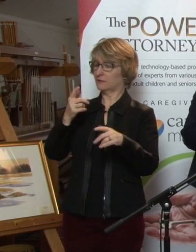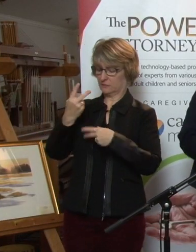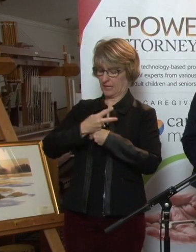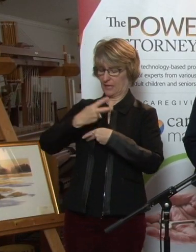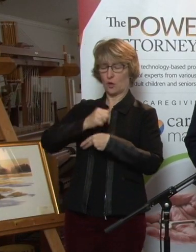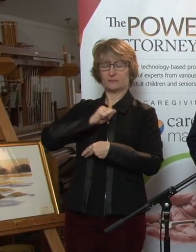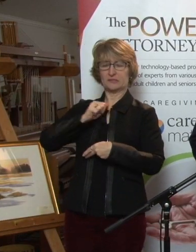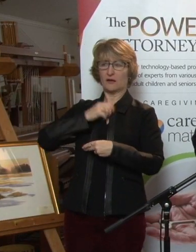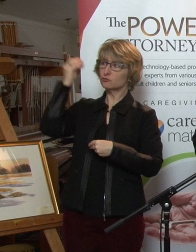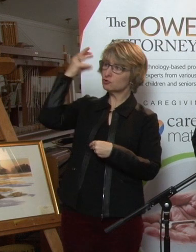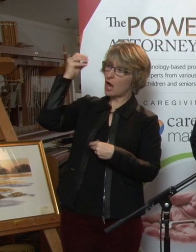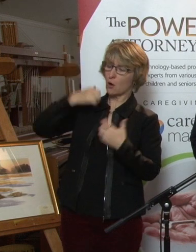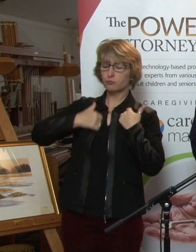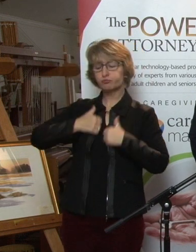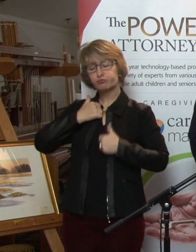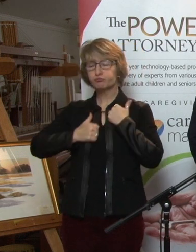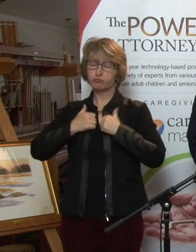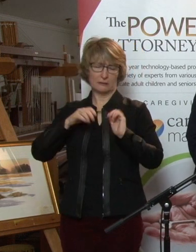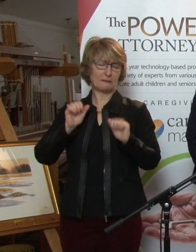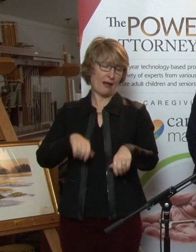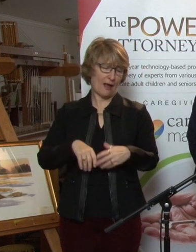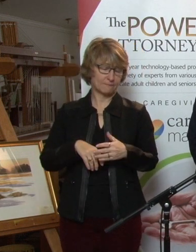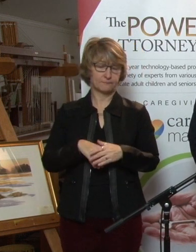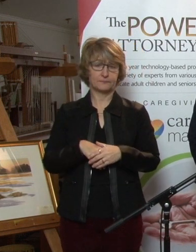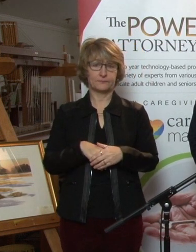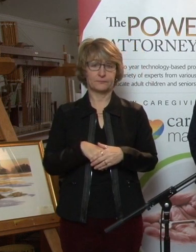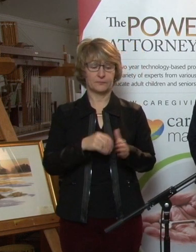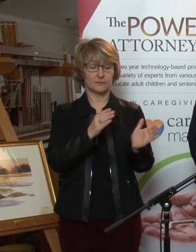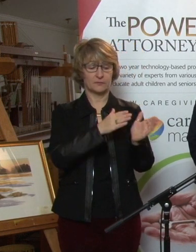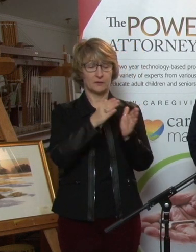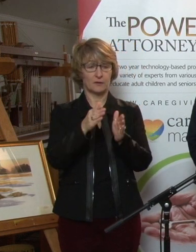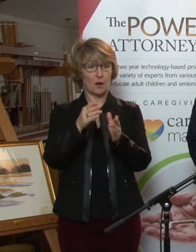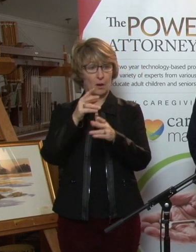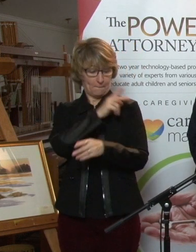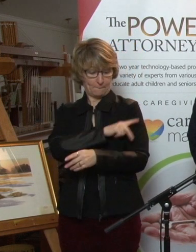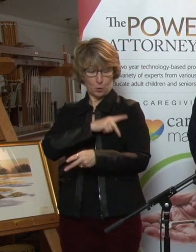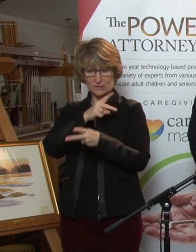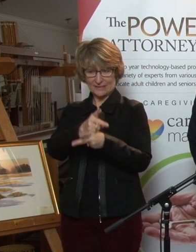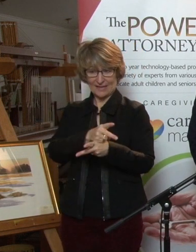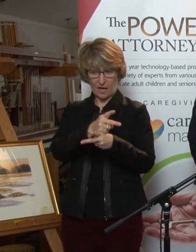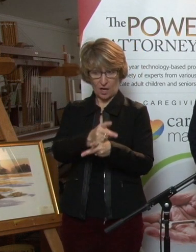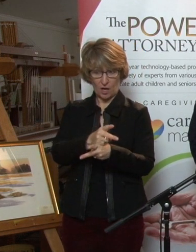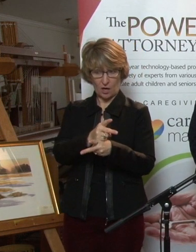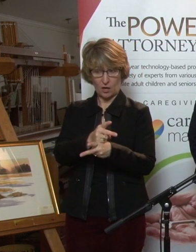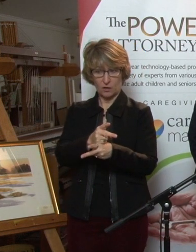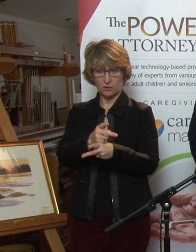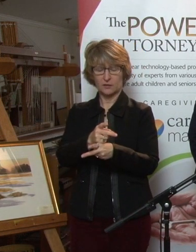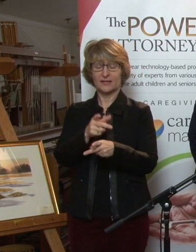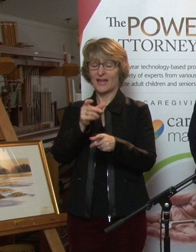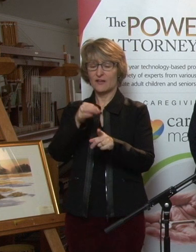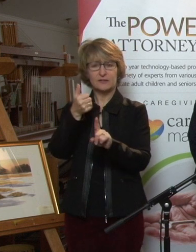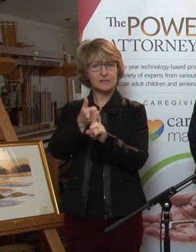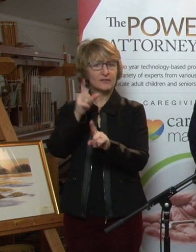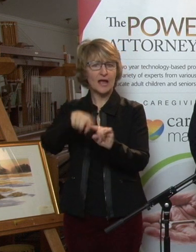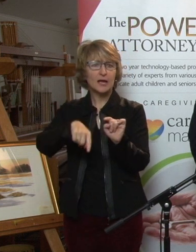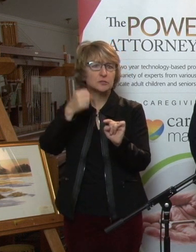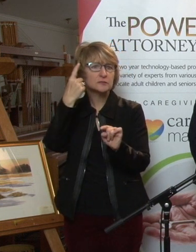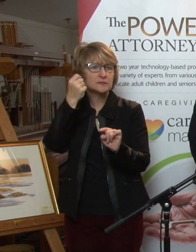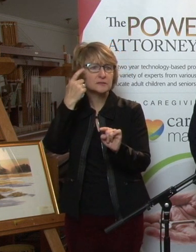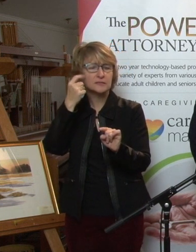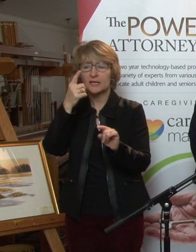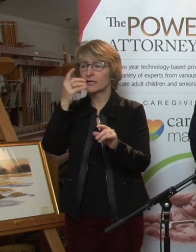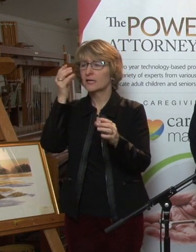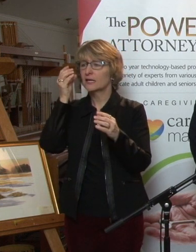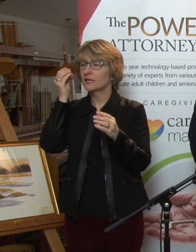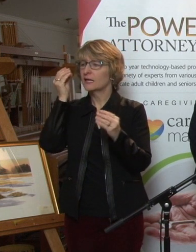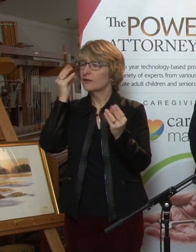after themselves in their home. A person is incapable of personal care if they are not able to understand information that is